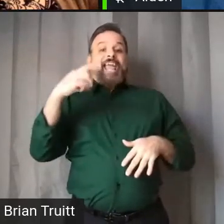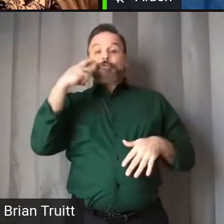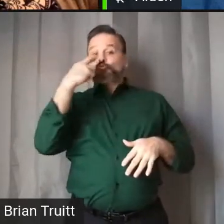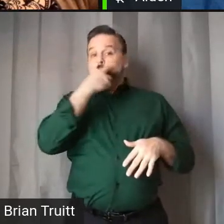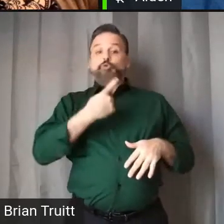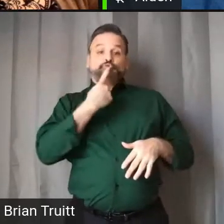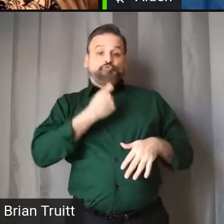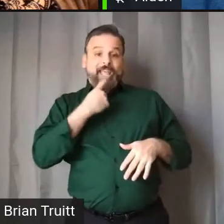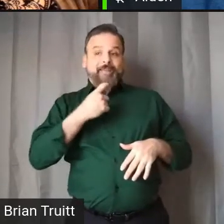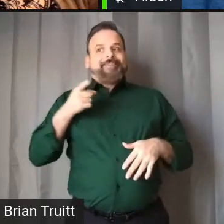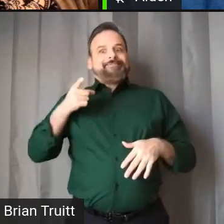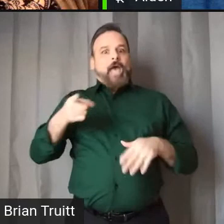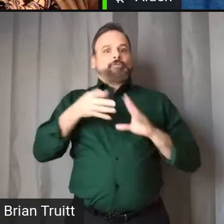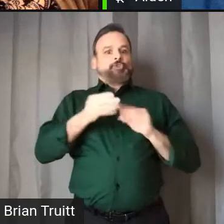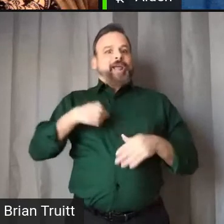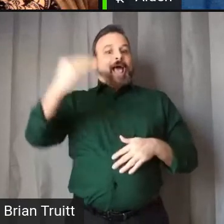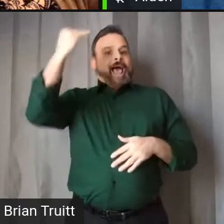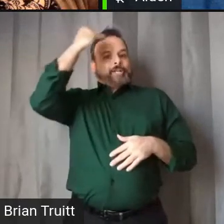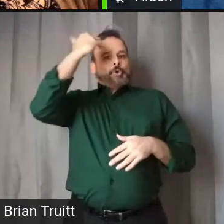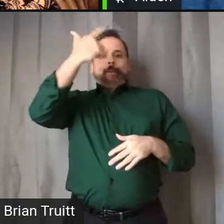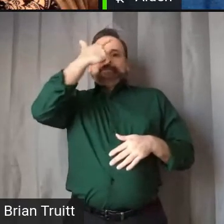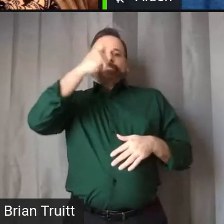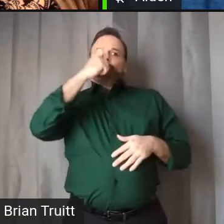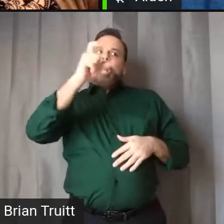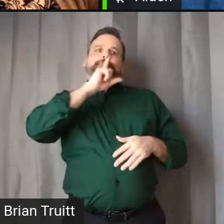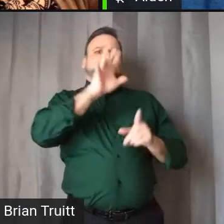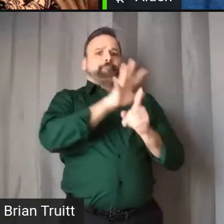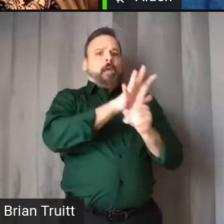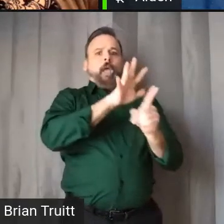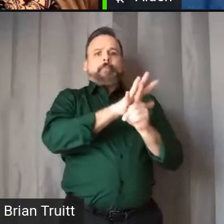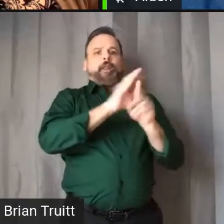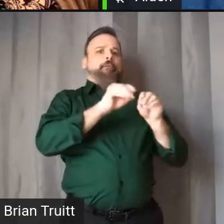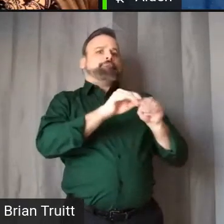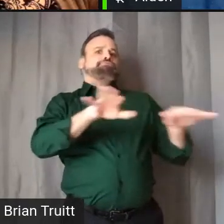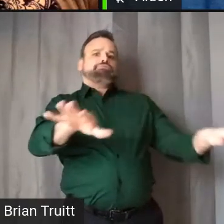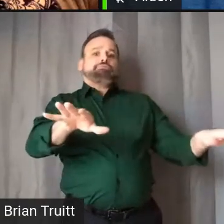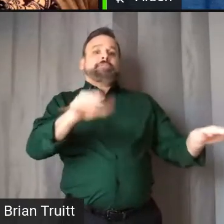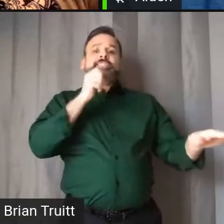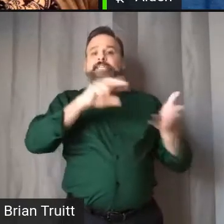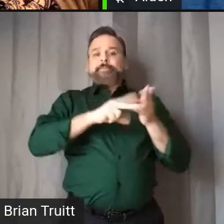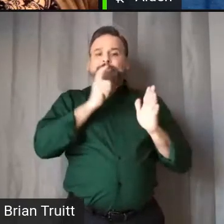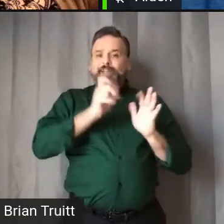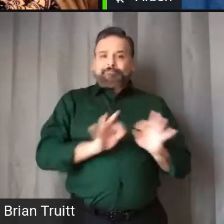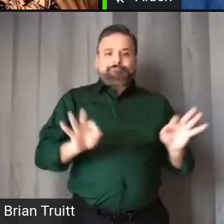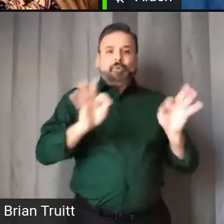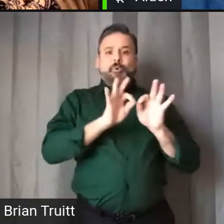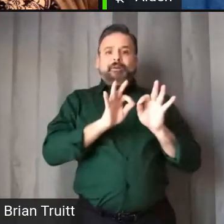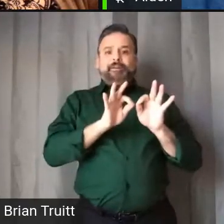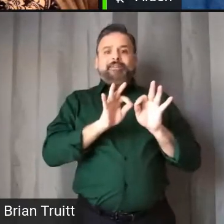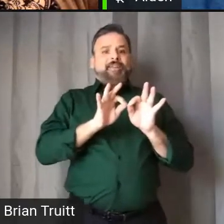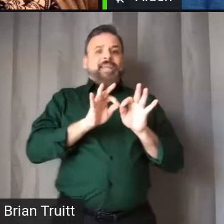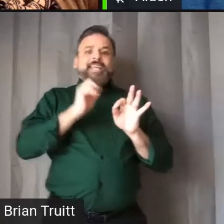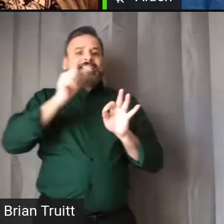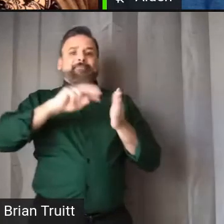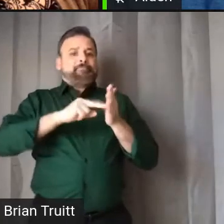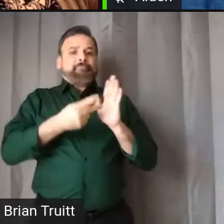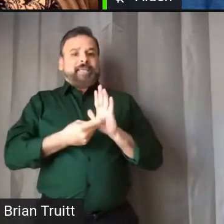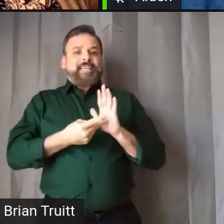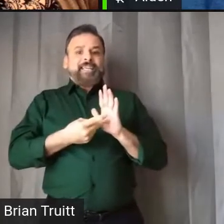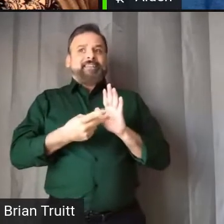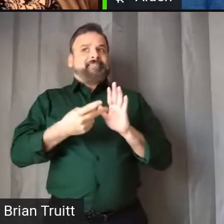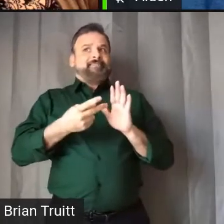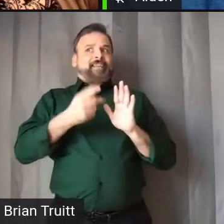that was the one I knew. And just because it wasn't out there as much didn't mean that it wasn't as valid. It didn't mean that it wasn't as true. It didn't mean that